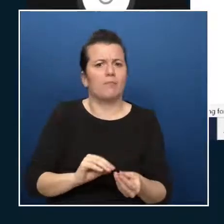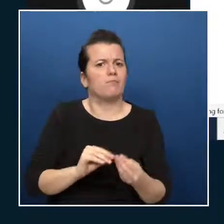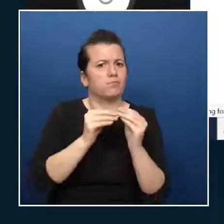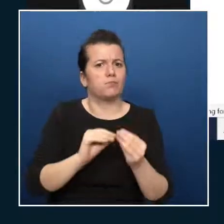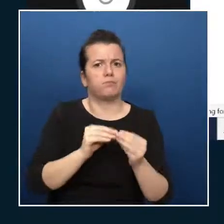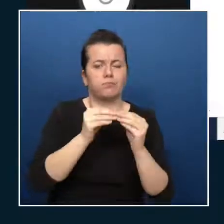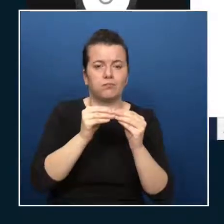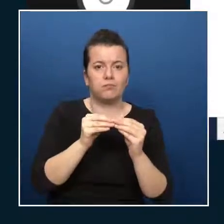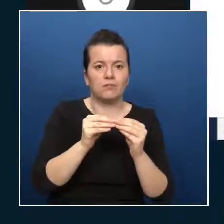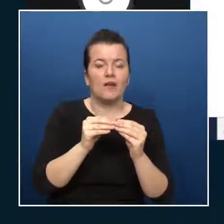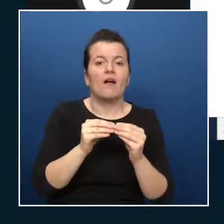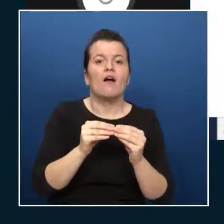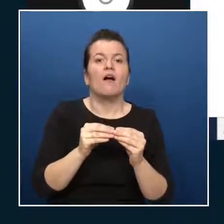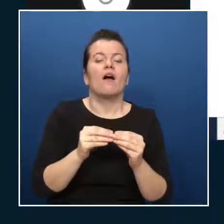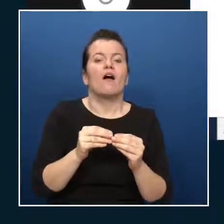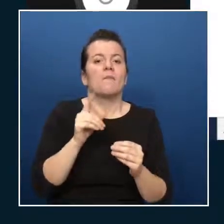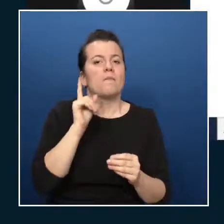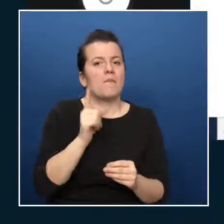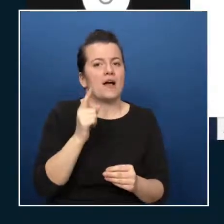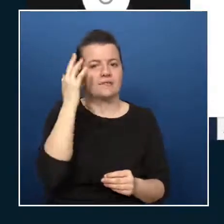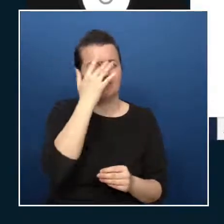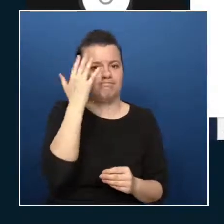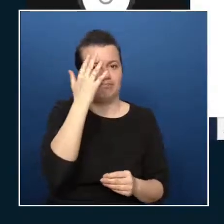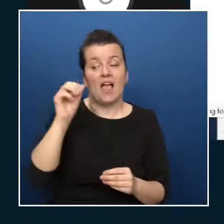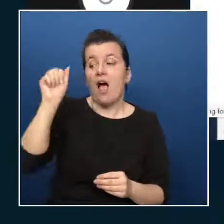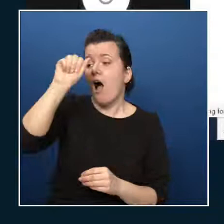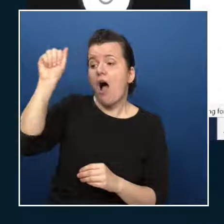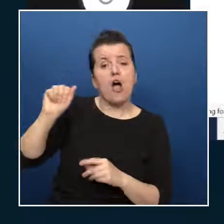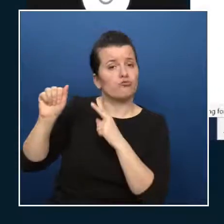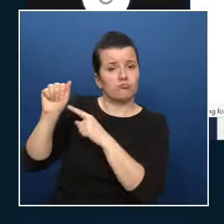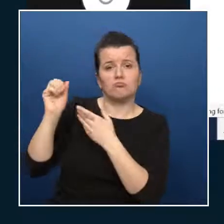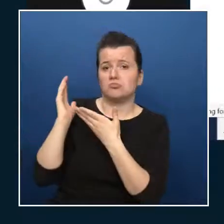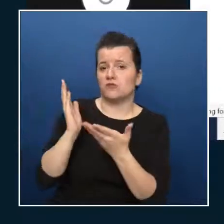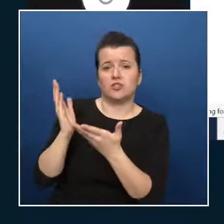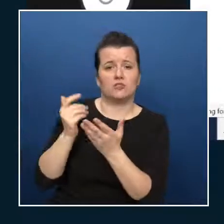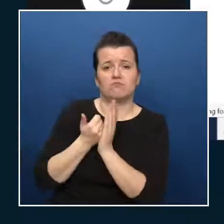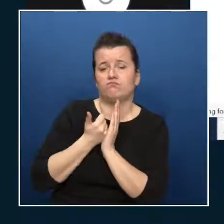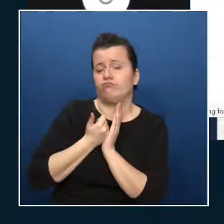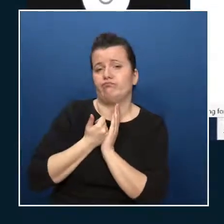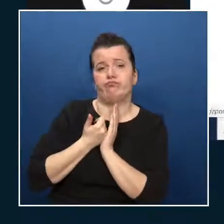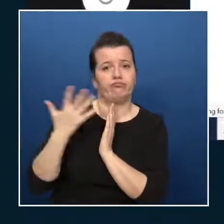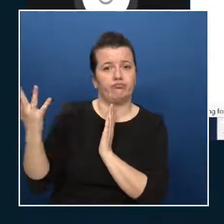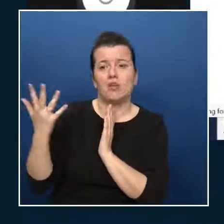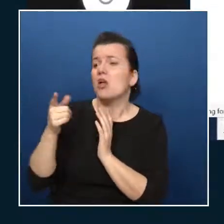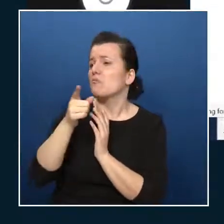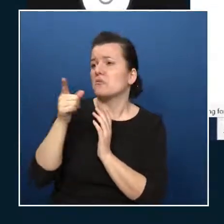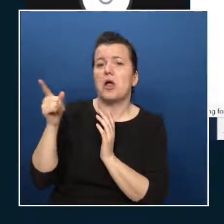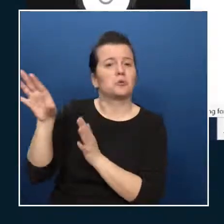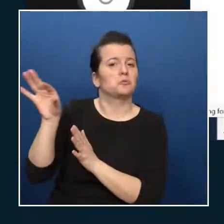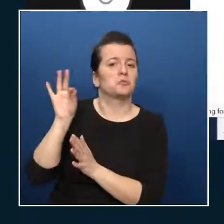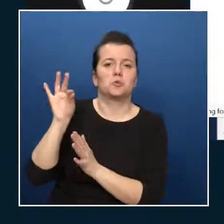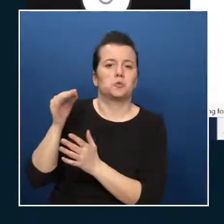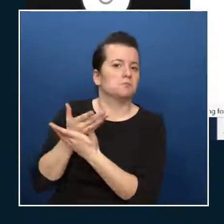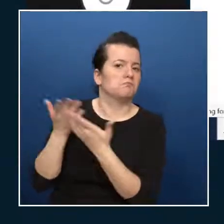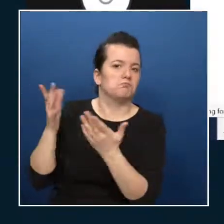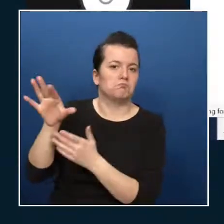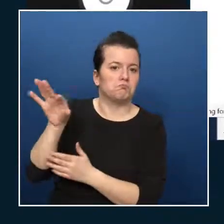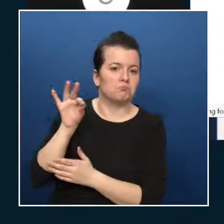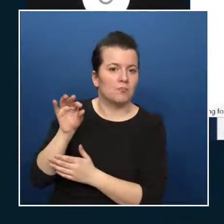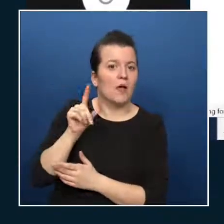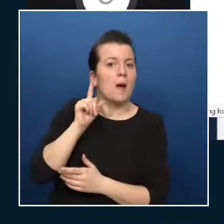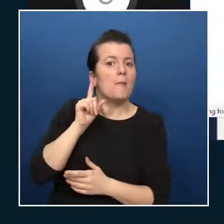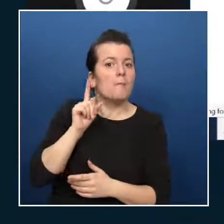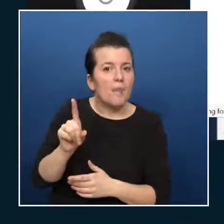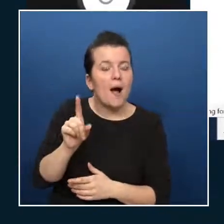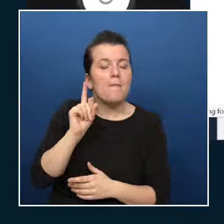into, because Azure has all services, you just don't jump straight into choosing anything, but you have to ask yourself